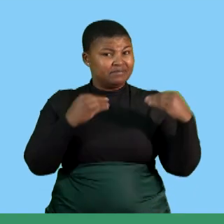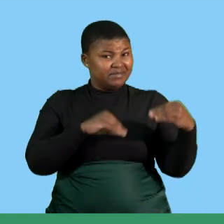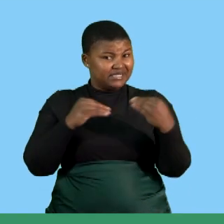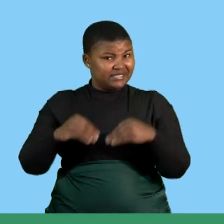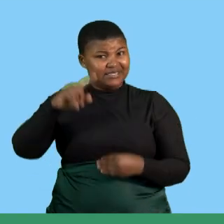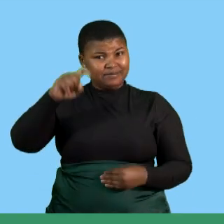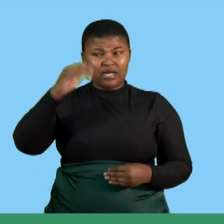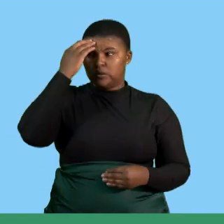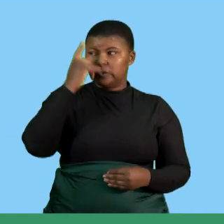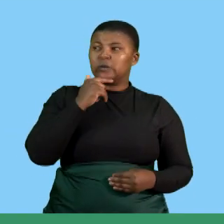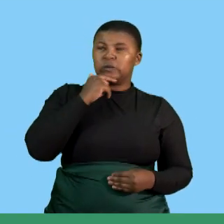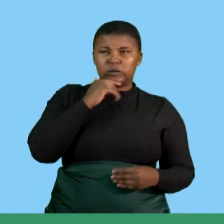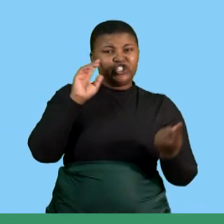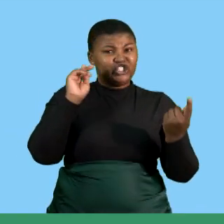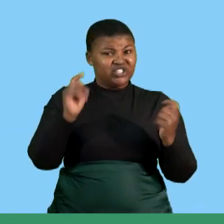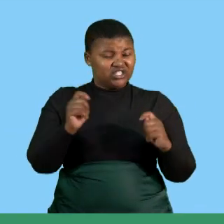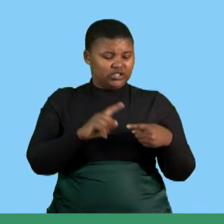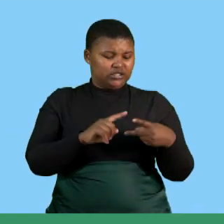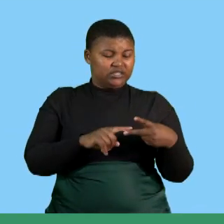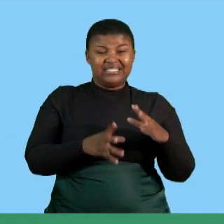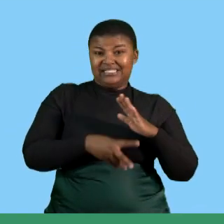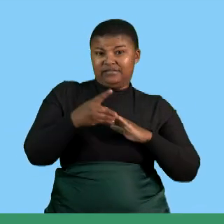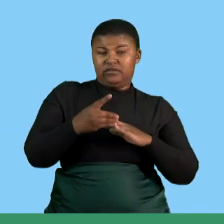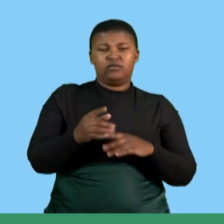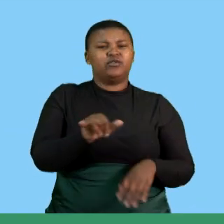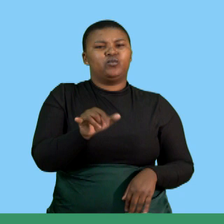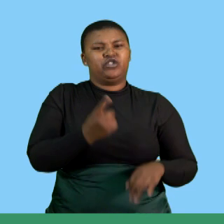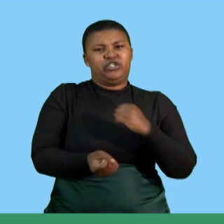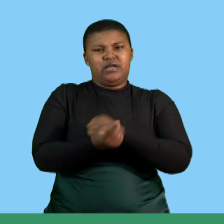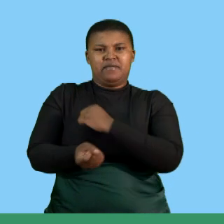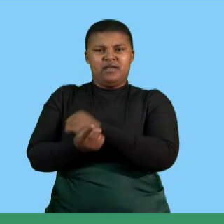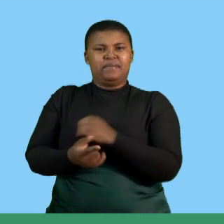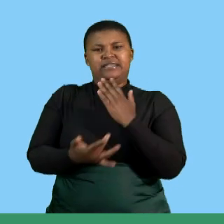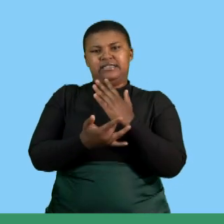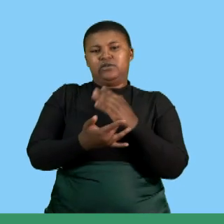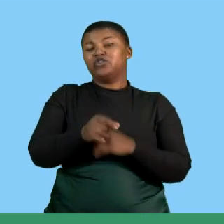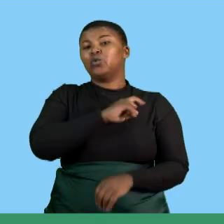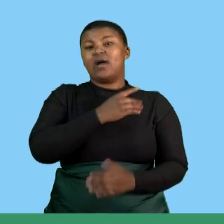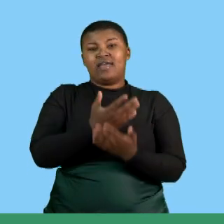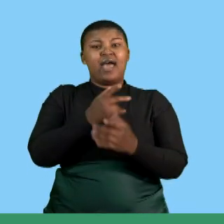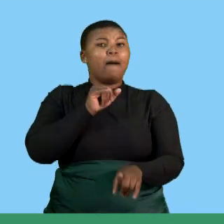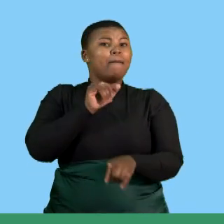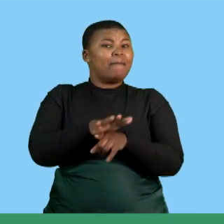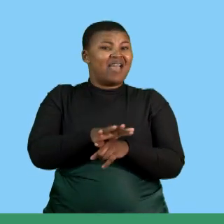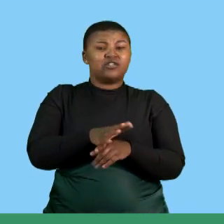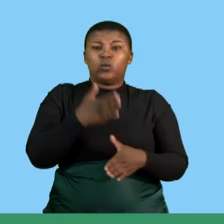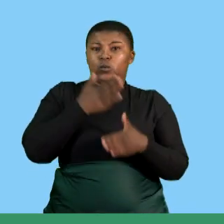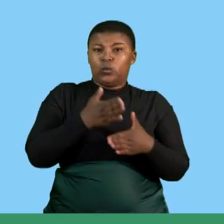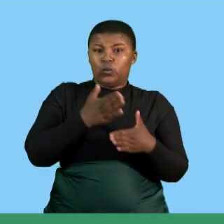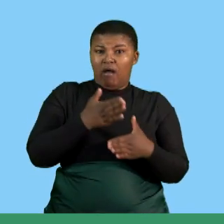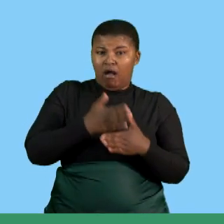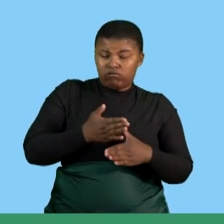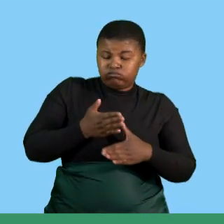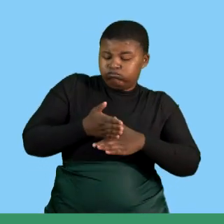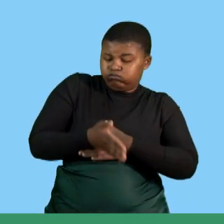know what developments and changes are happening in technology because it can impact, for example, the